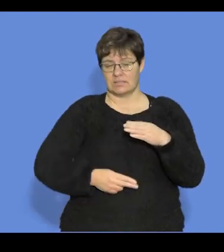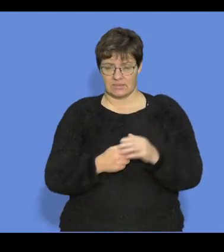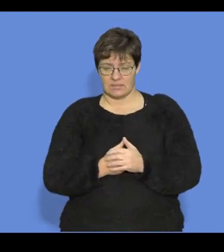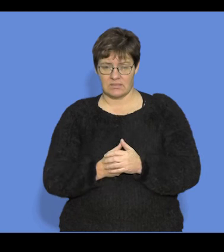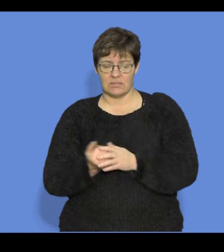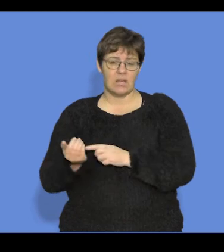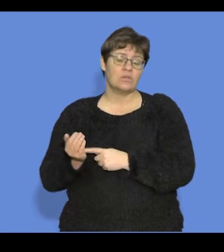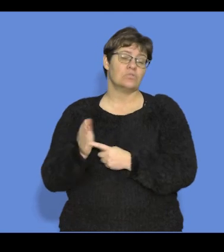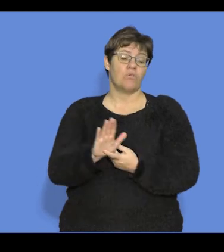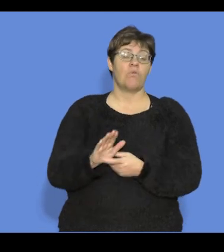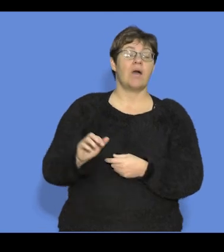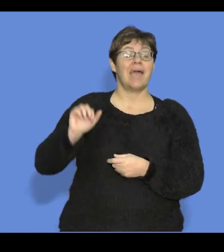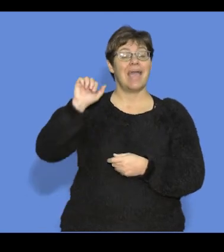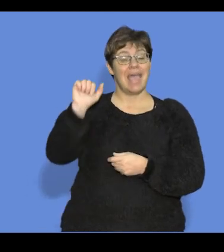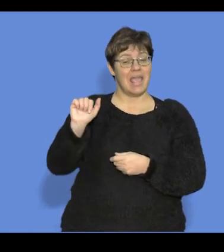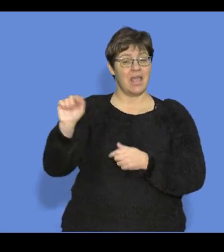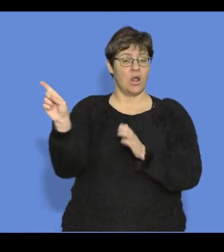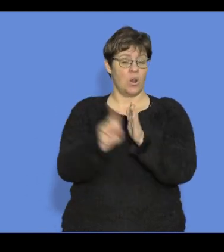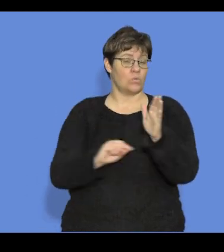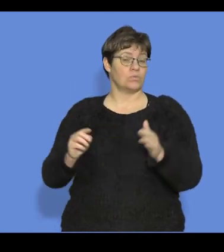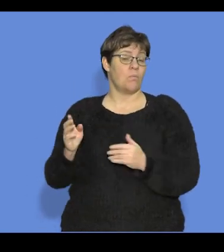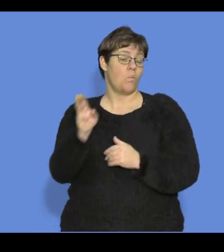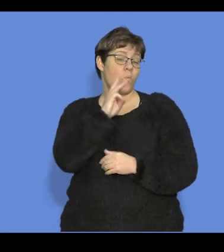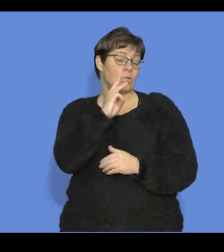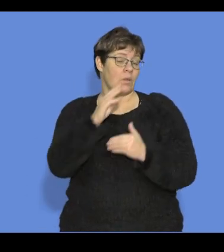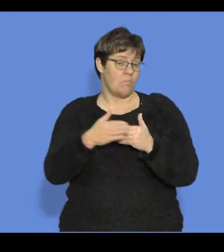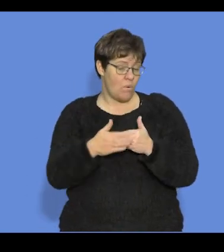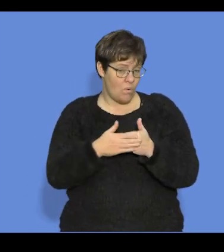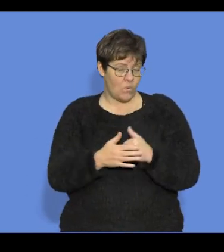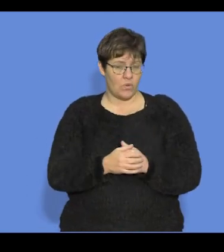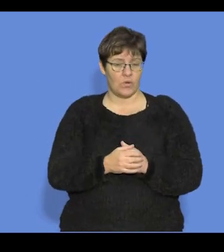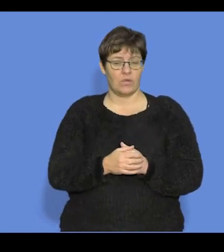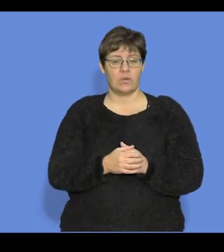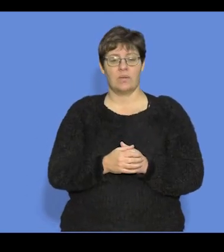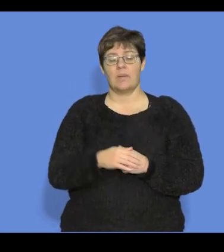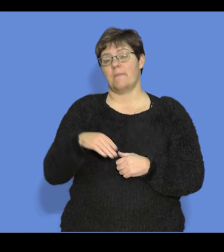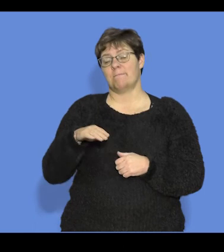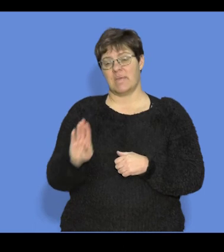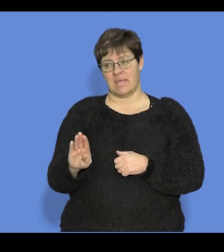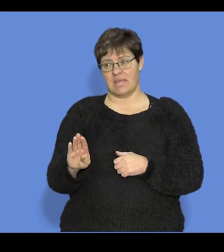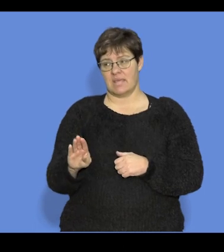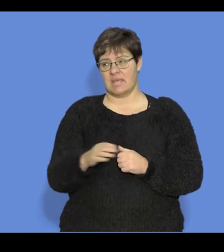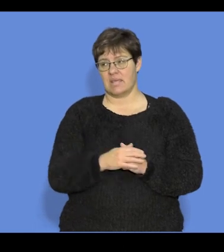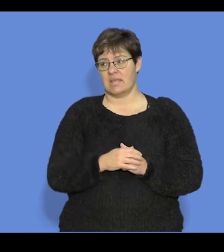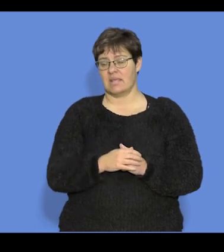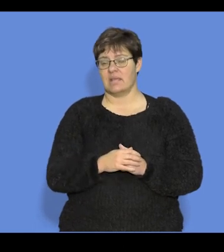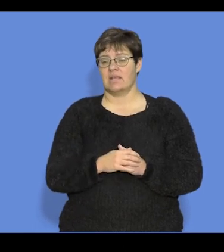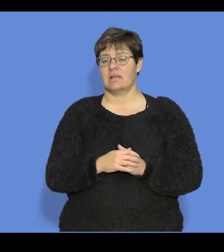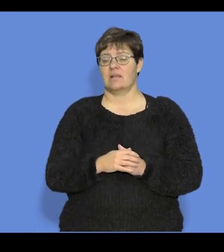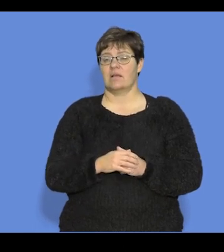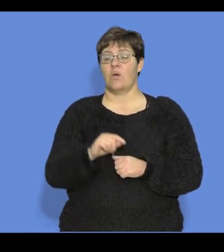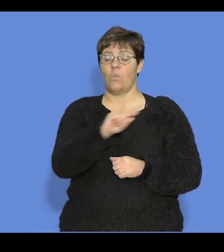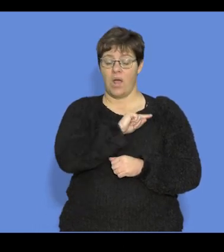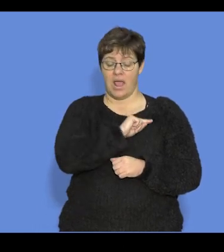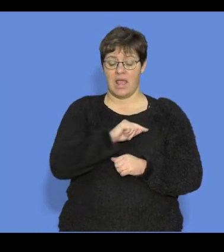that A loses a lot more water than in situation